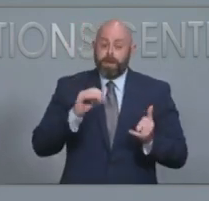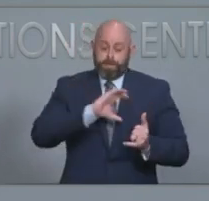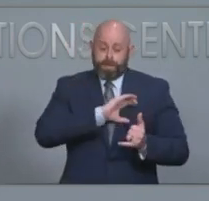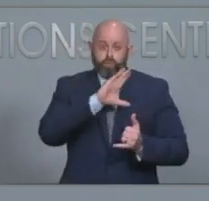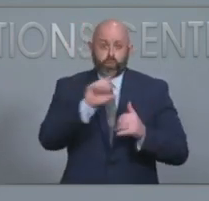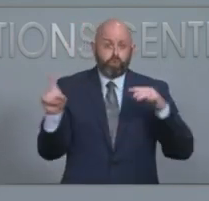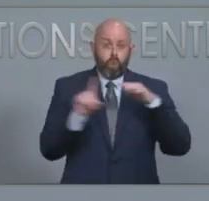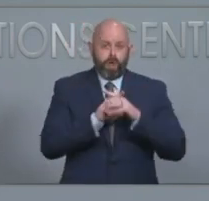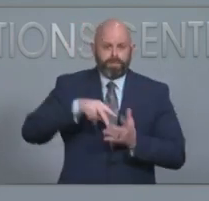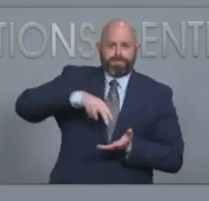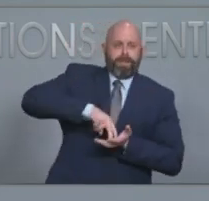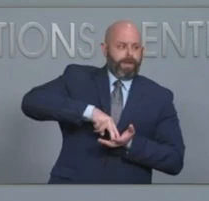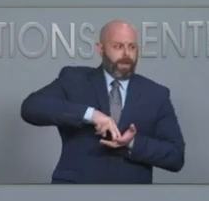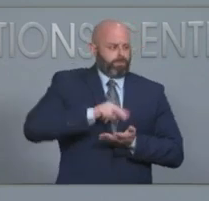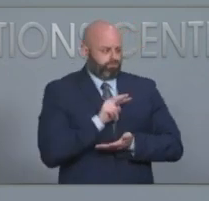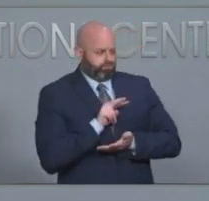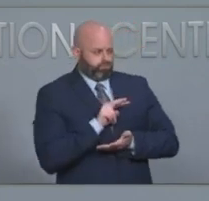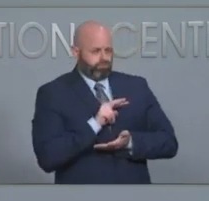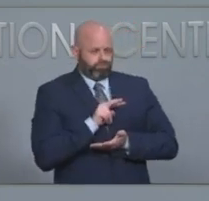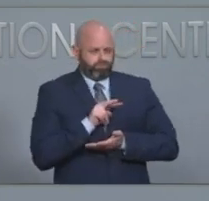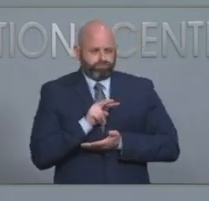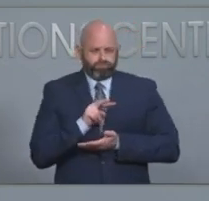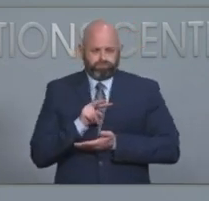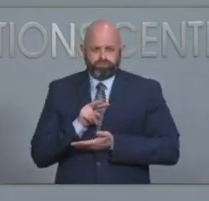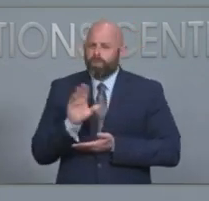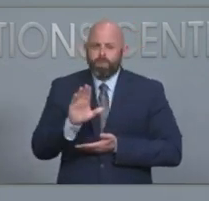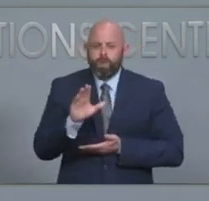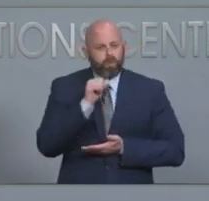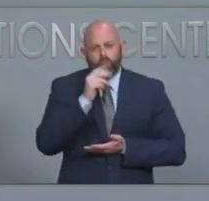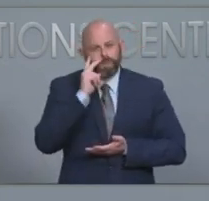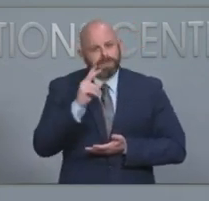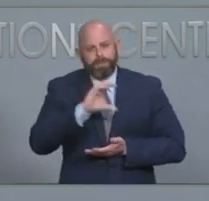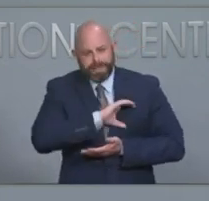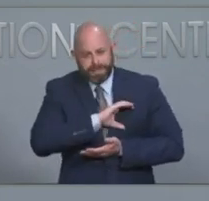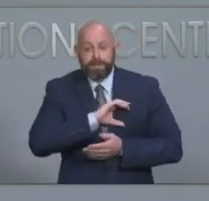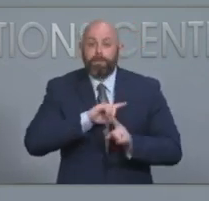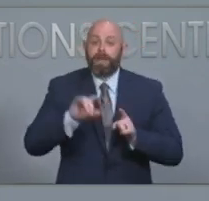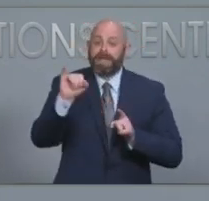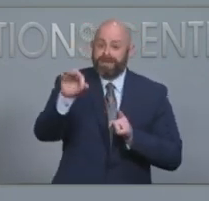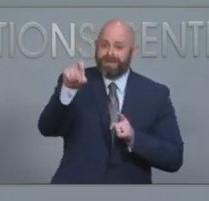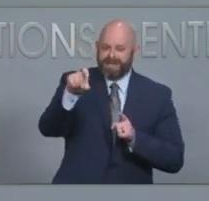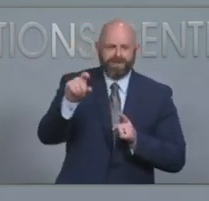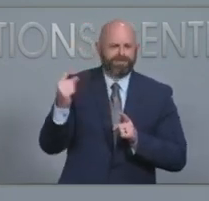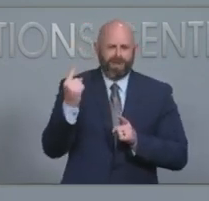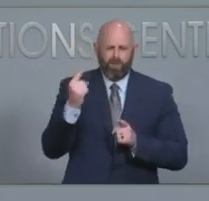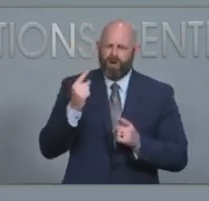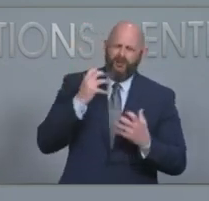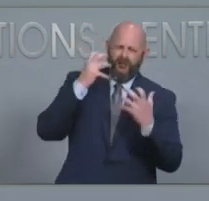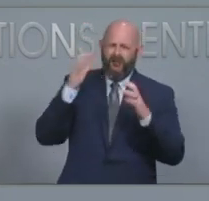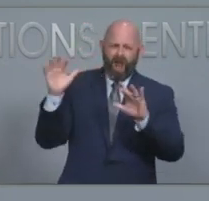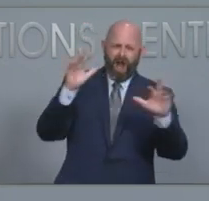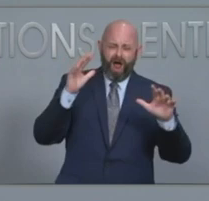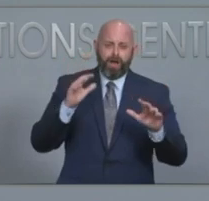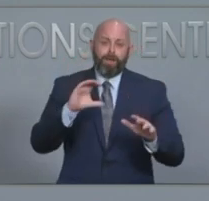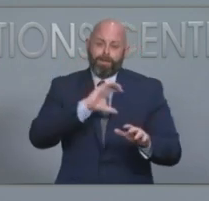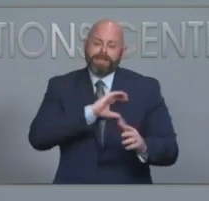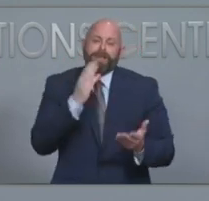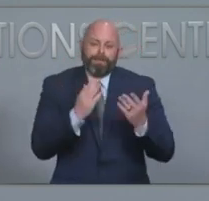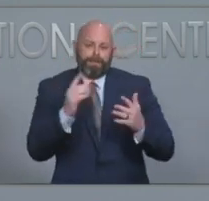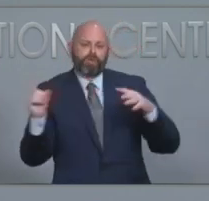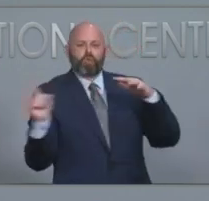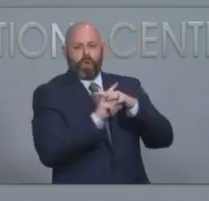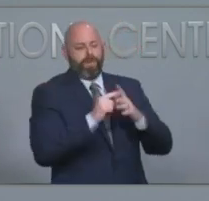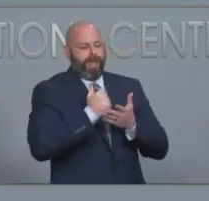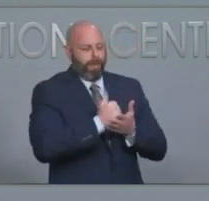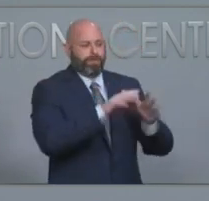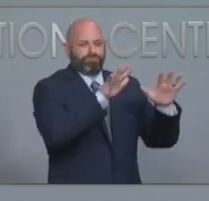sites. However, they may be called in by the chief judge of that voting site in order to help with any disruption that may take